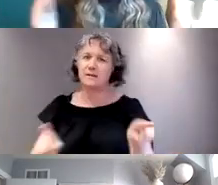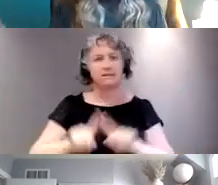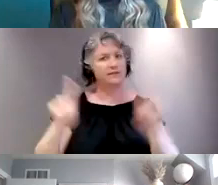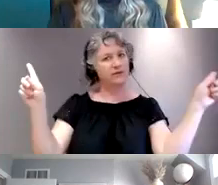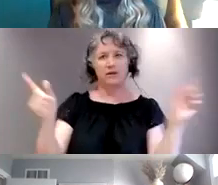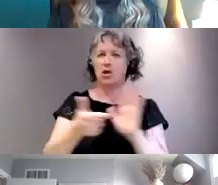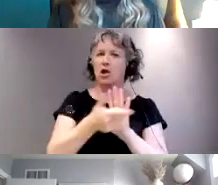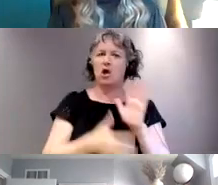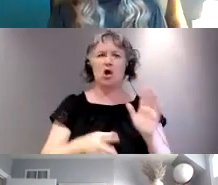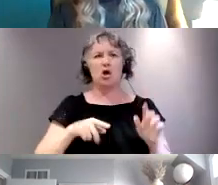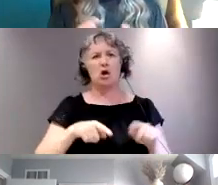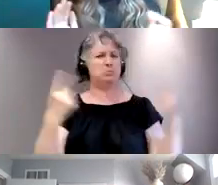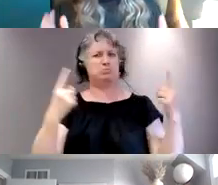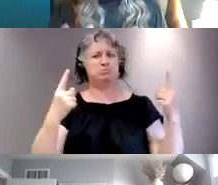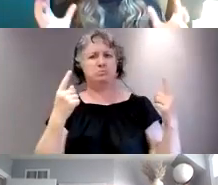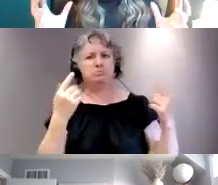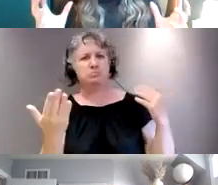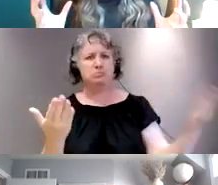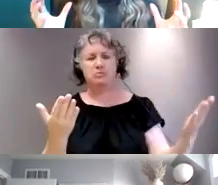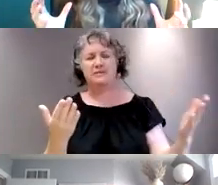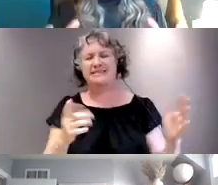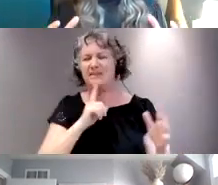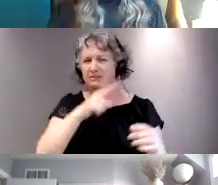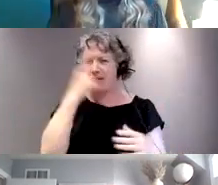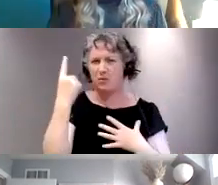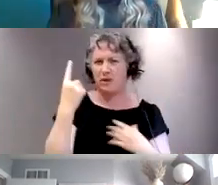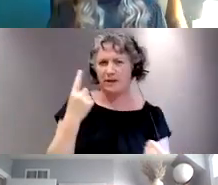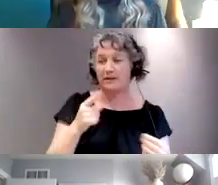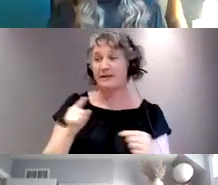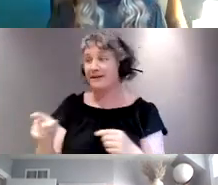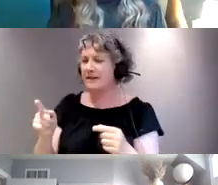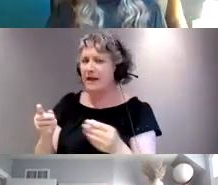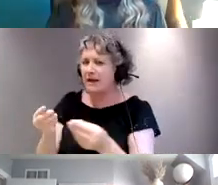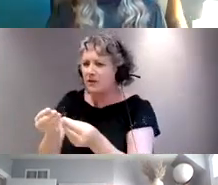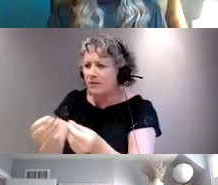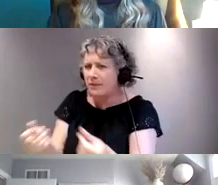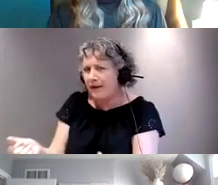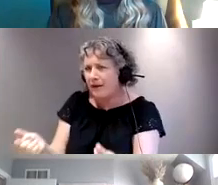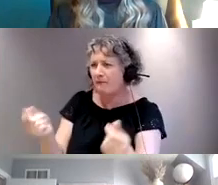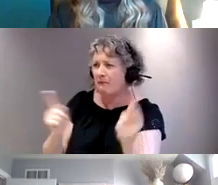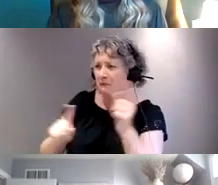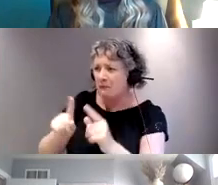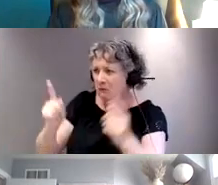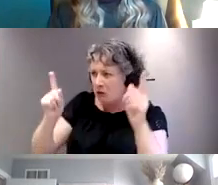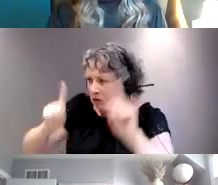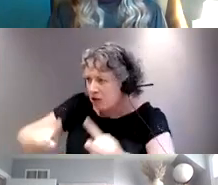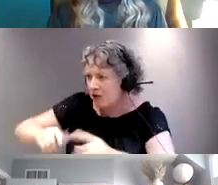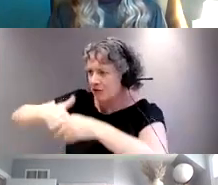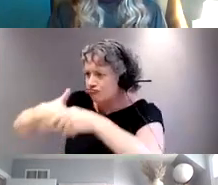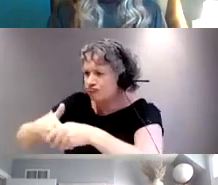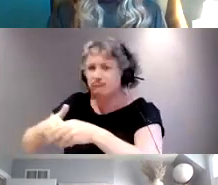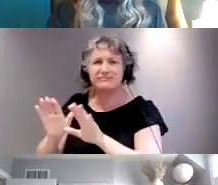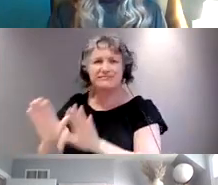lawyers. And I think there's so much repairing and resolution that can happen with families on that side. But to me,